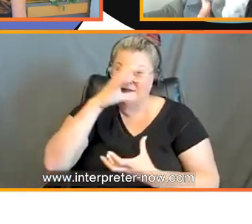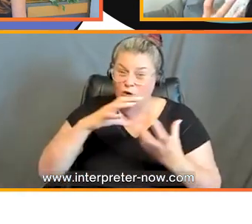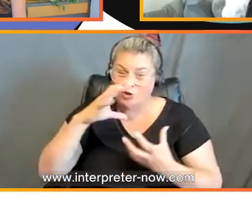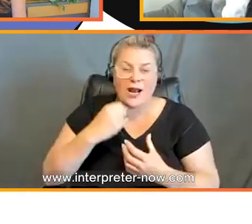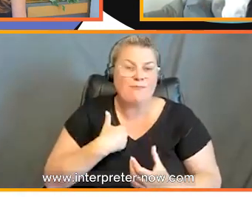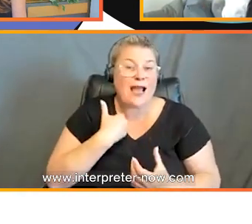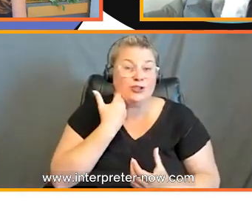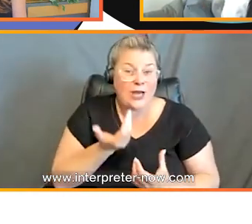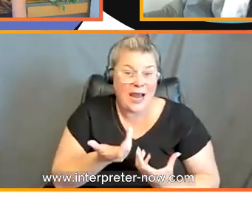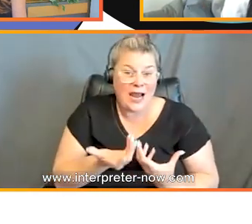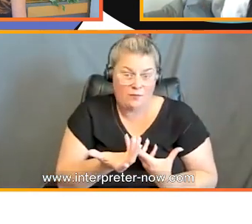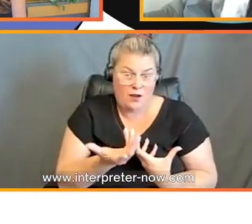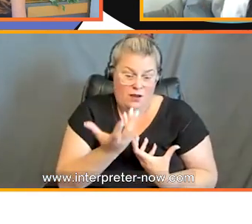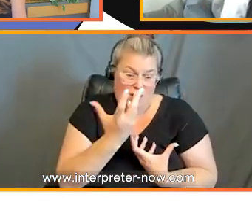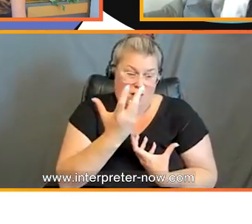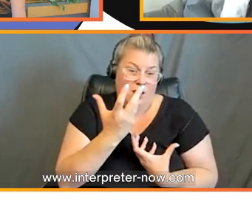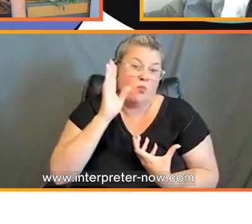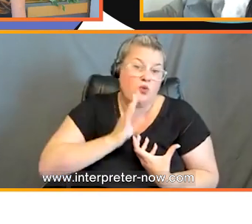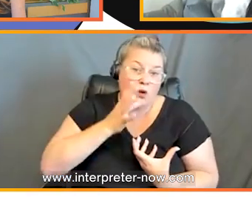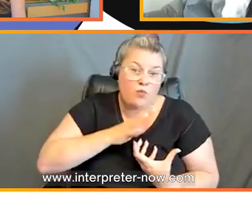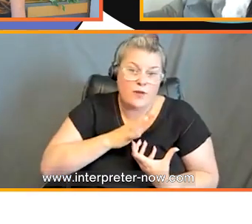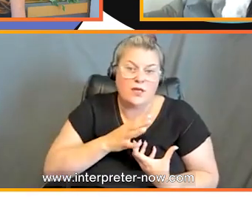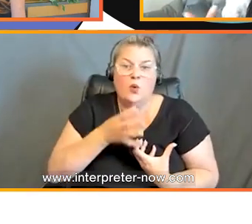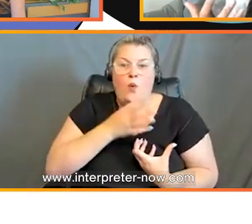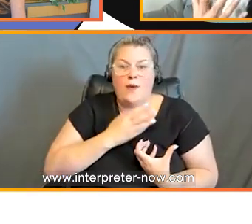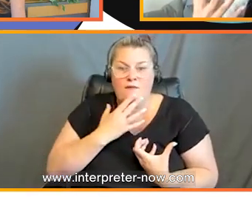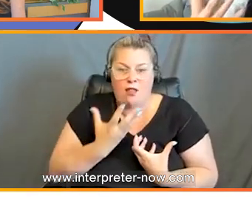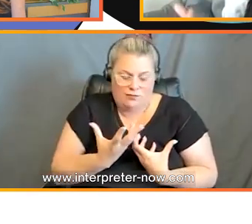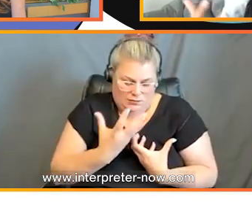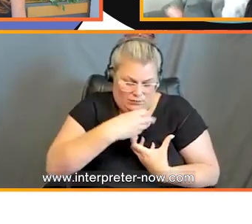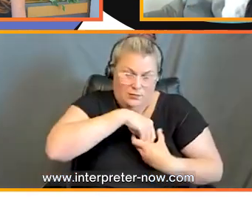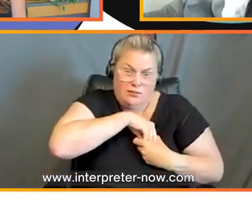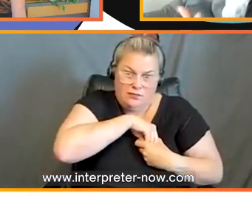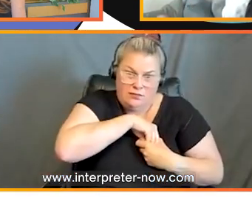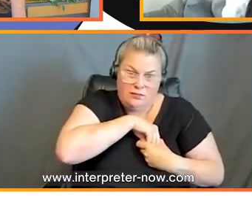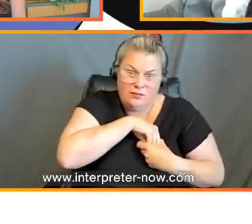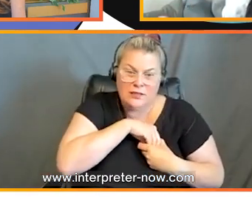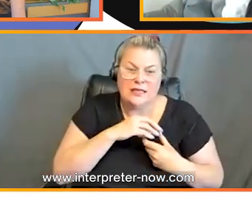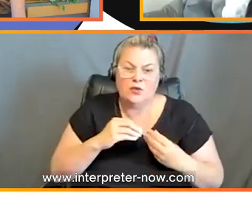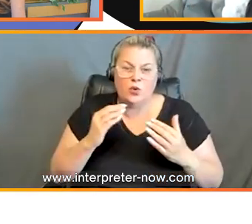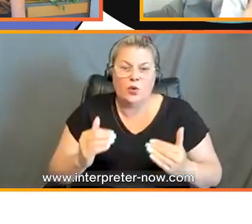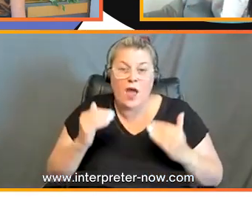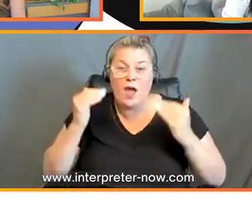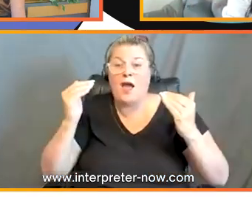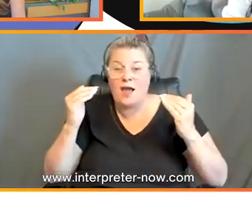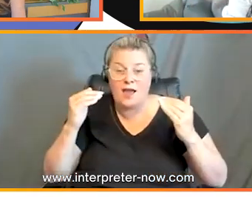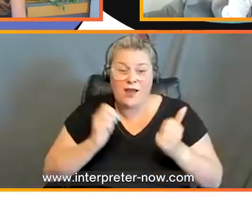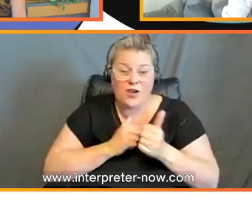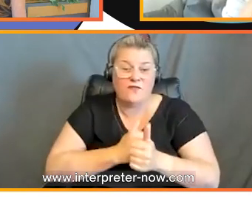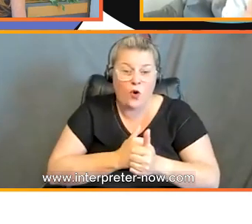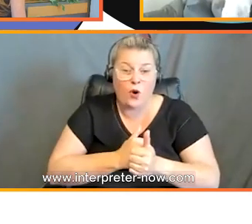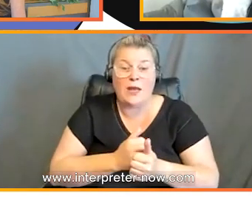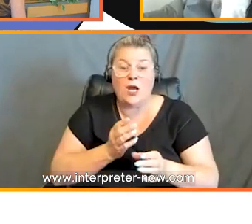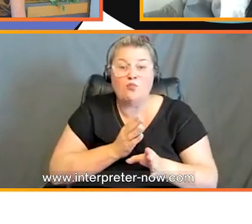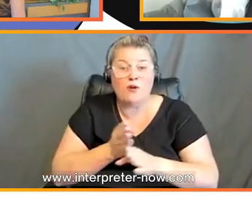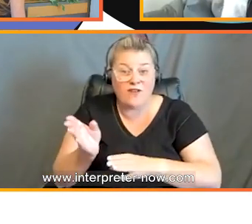color, being a brown woman, into the most high conforming profession ever when I chose to become a lawyer, which I initially did because